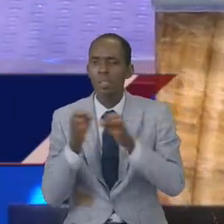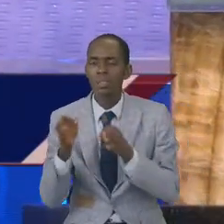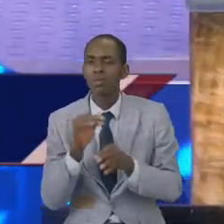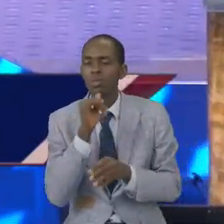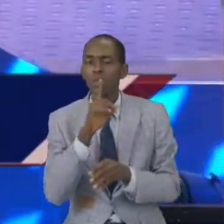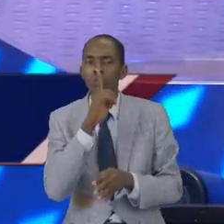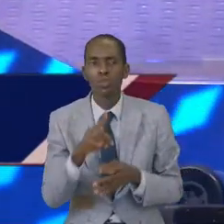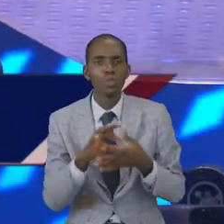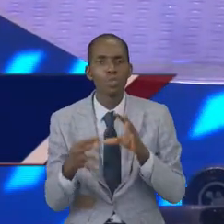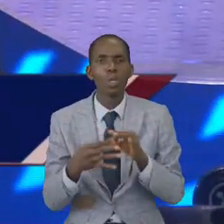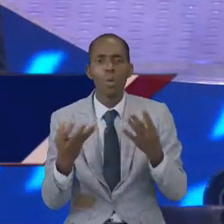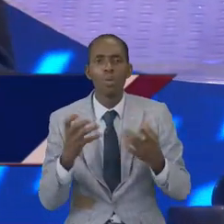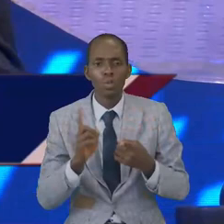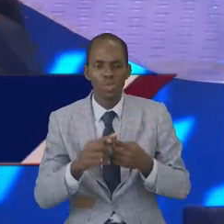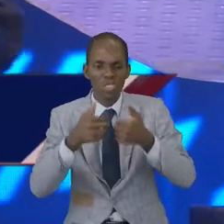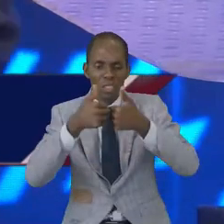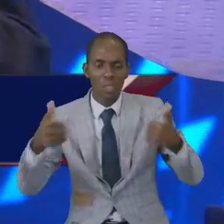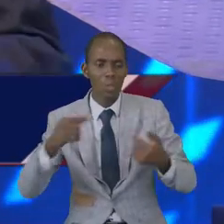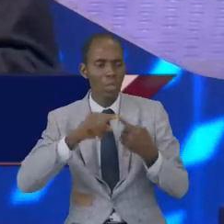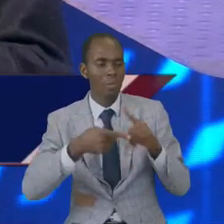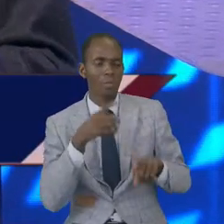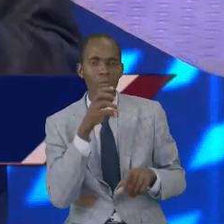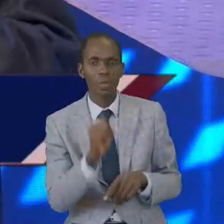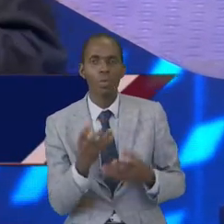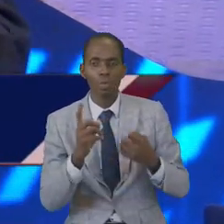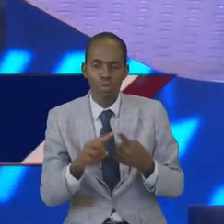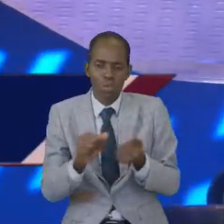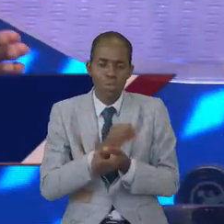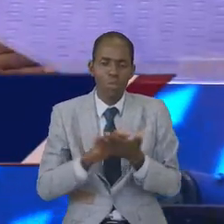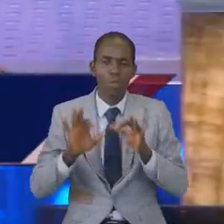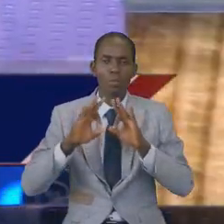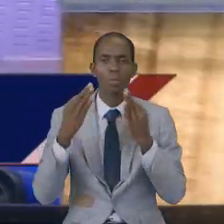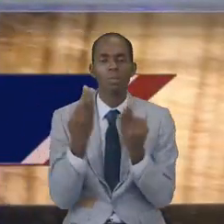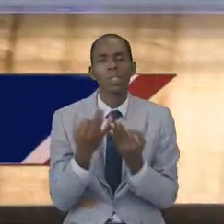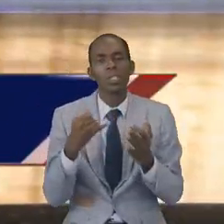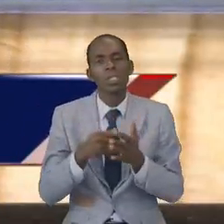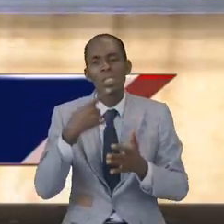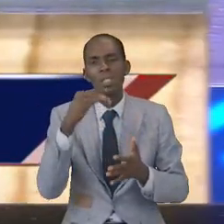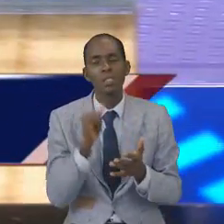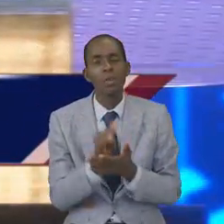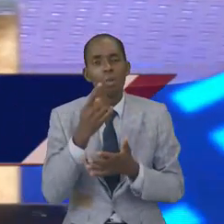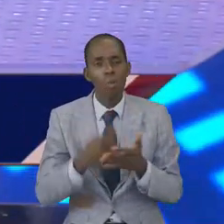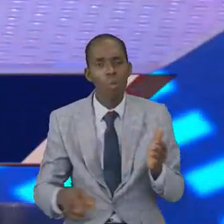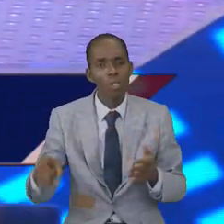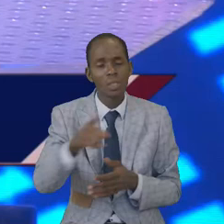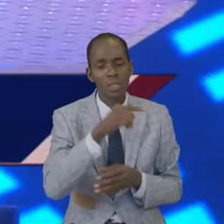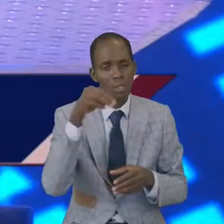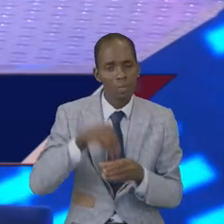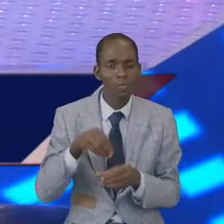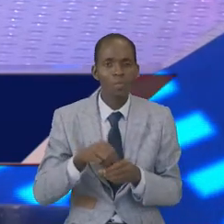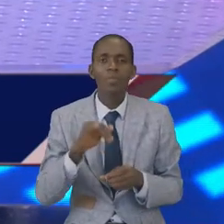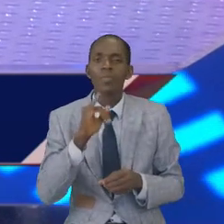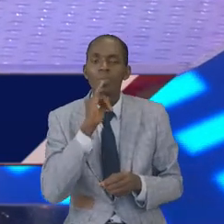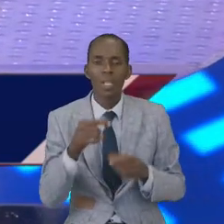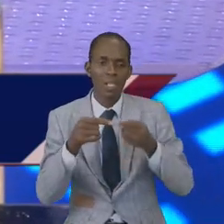heard? And they want to separate friends, and they want to scatter families. It says, what they sow is discord.